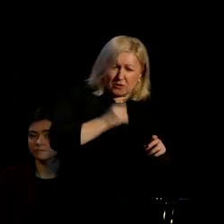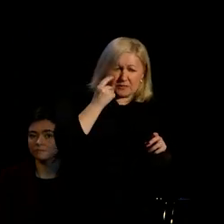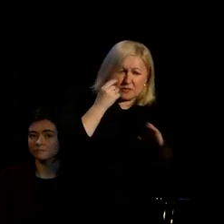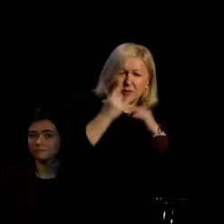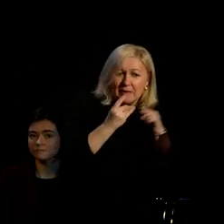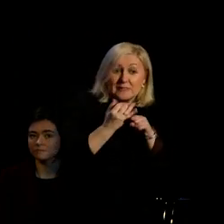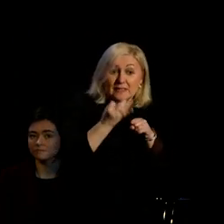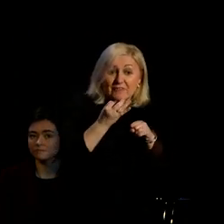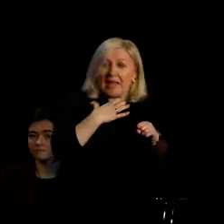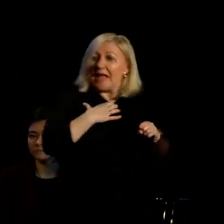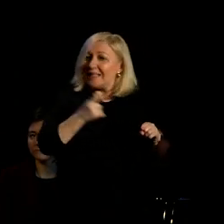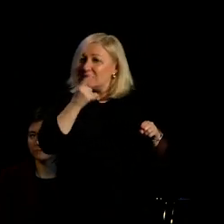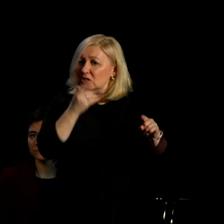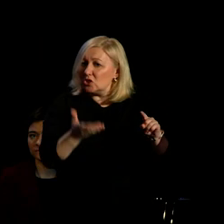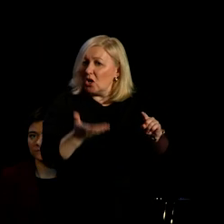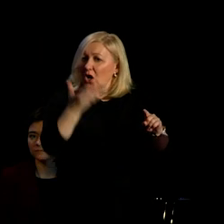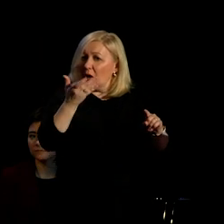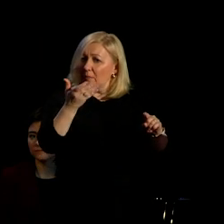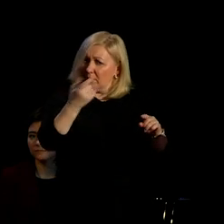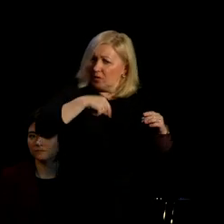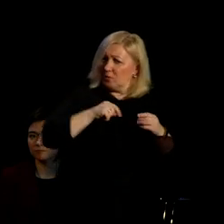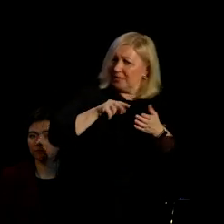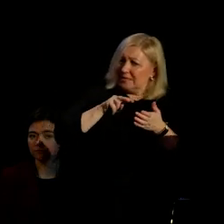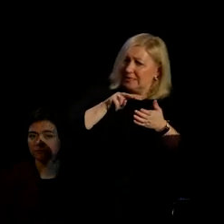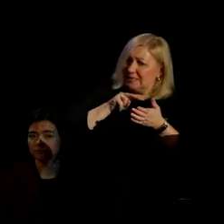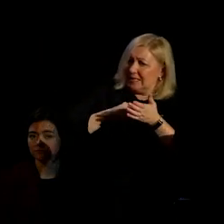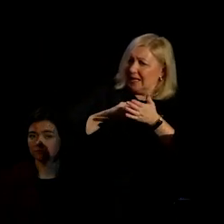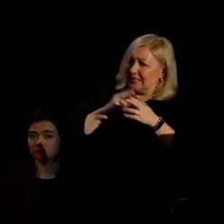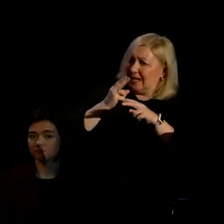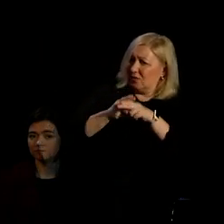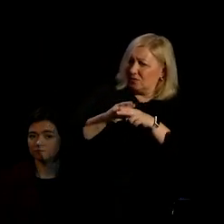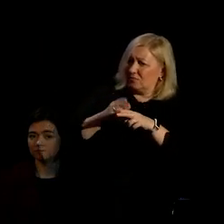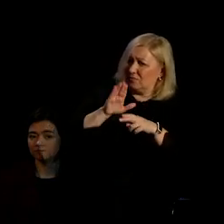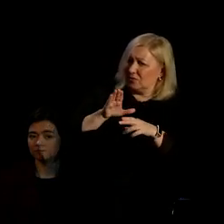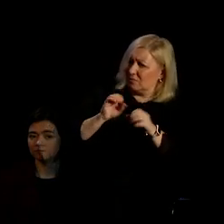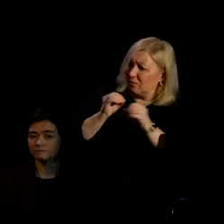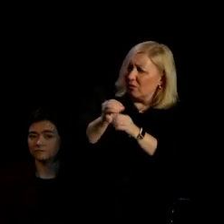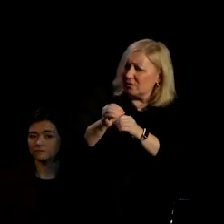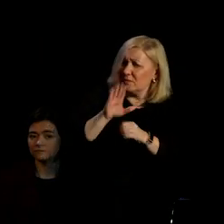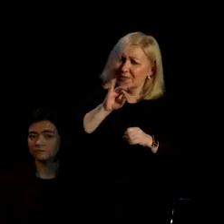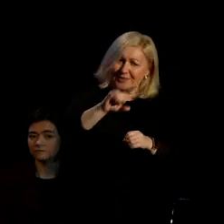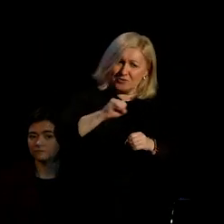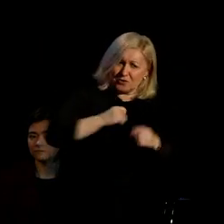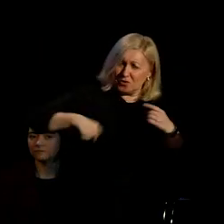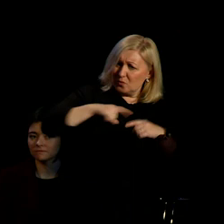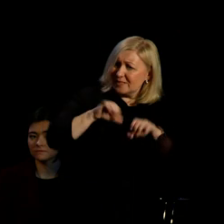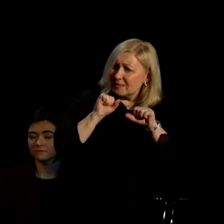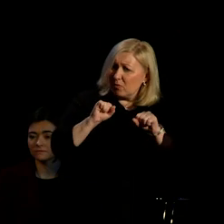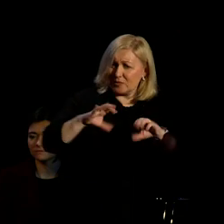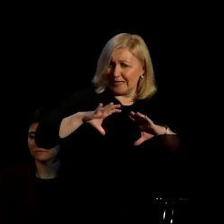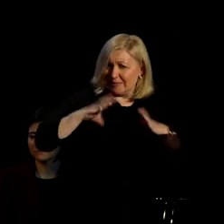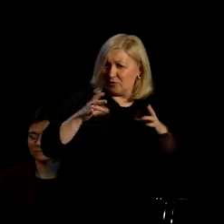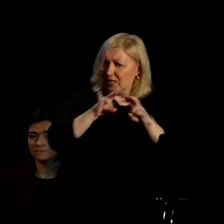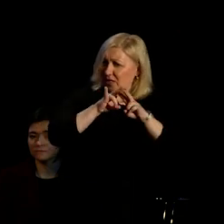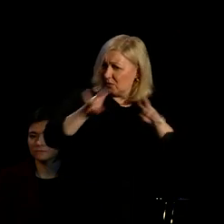Continue to share a common obligation to value and uphold democracy, human dignity, liberty, equality, and the